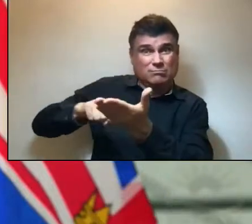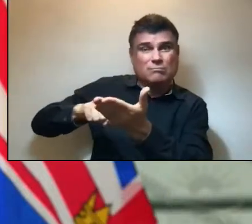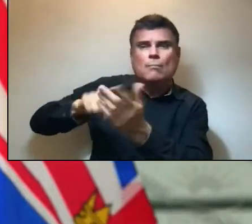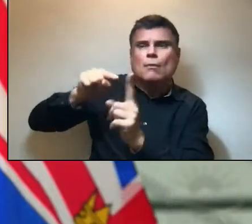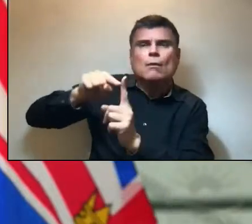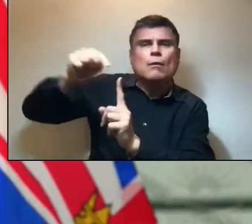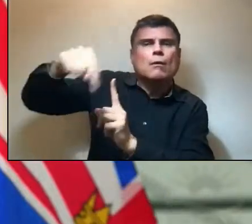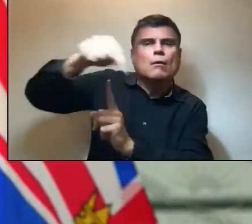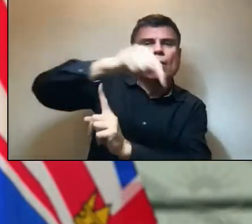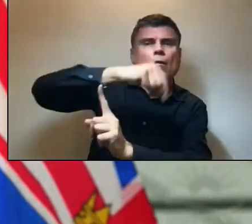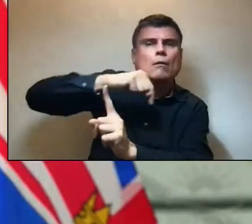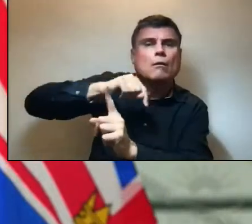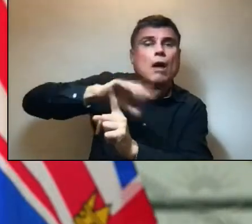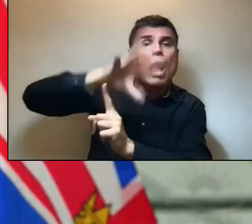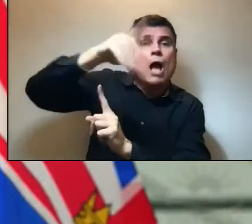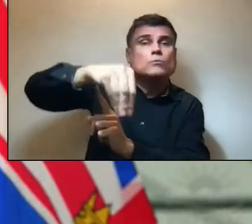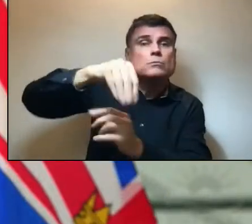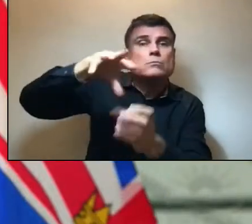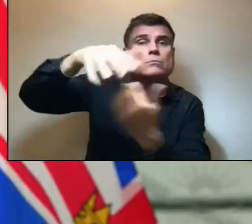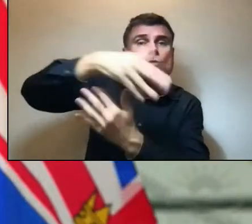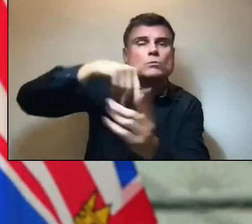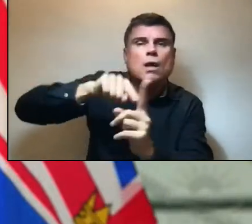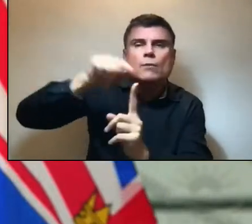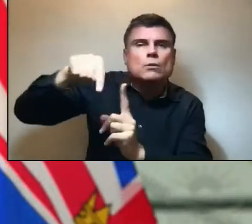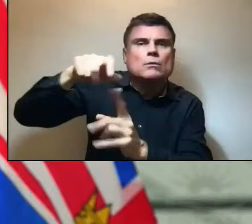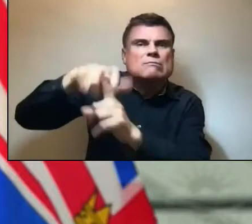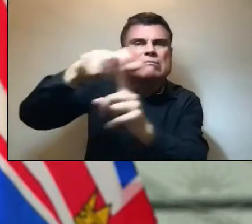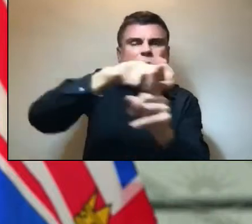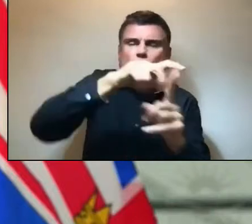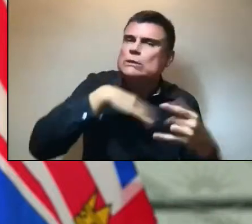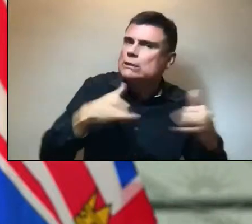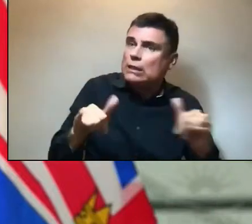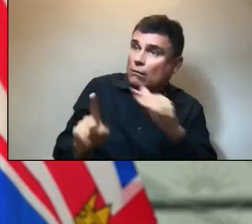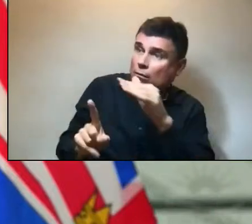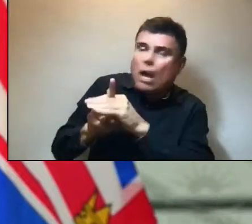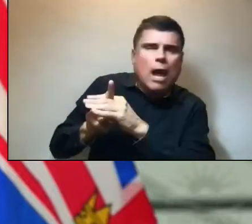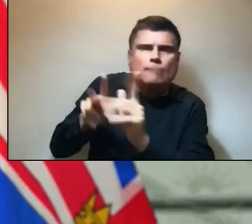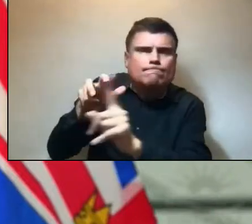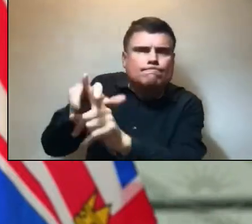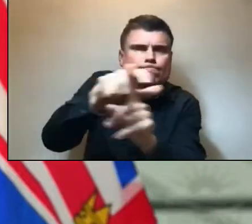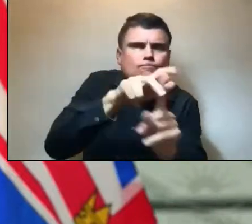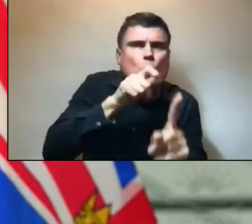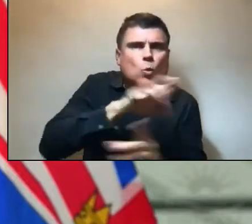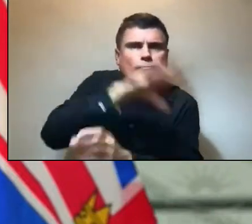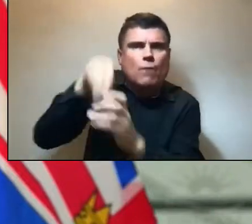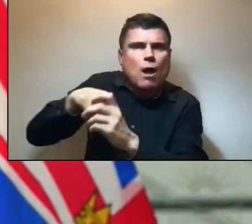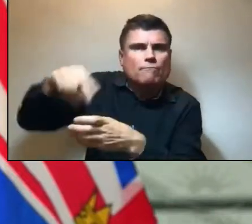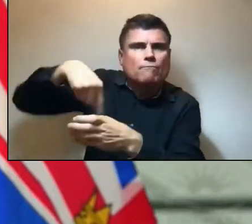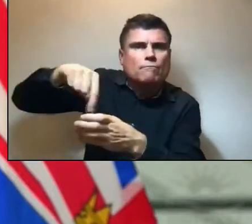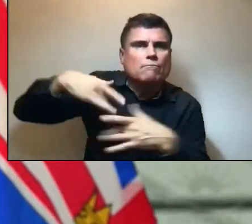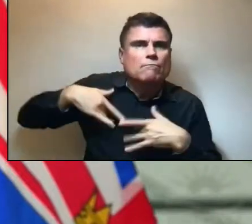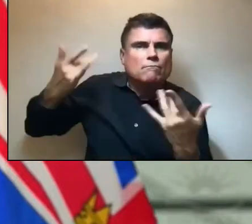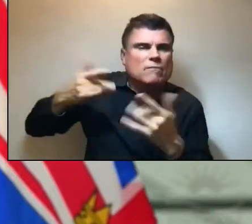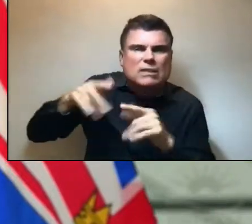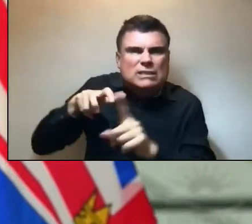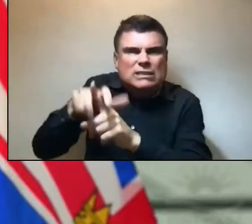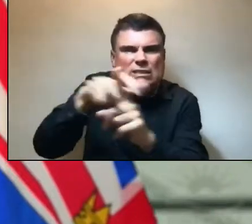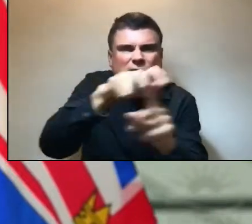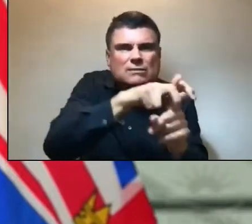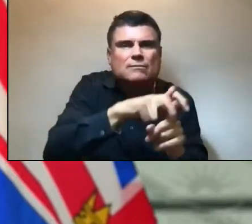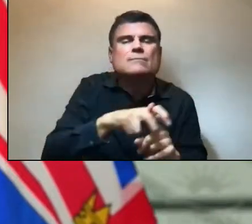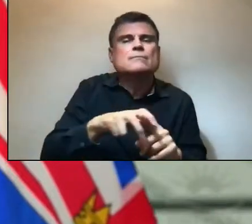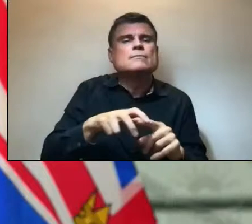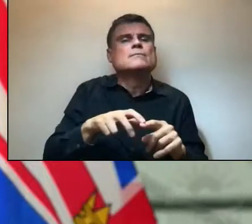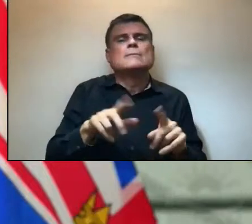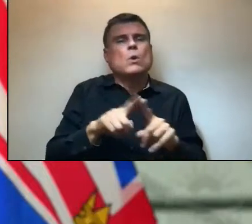one of the things that we hope will slow this down until we understand more about the virus, more about what are the important measures